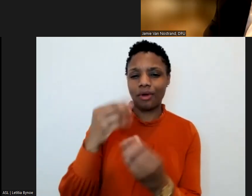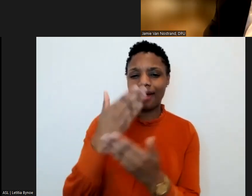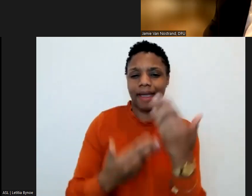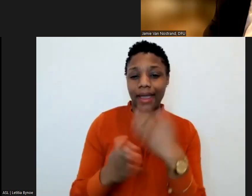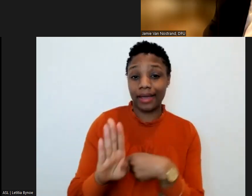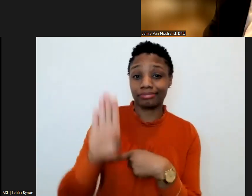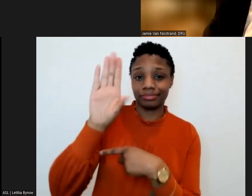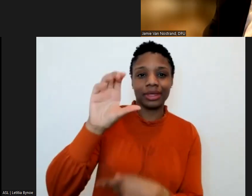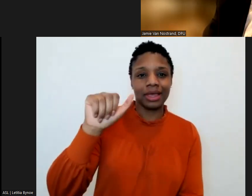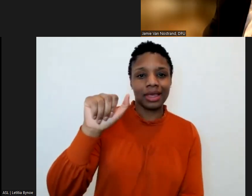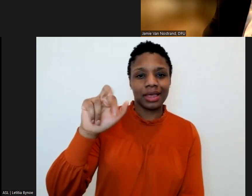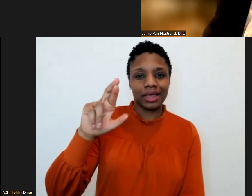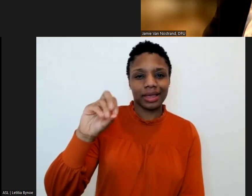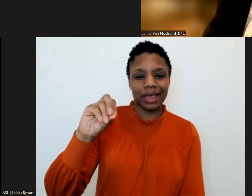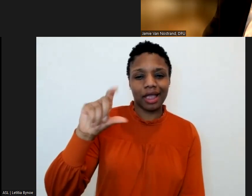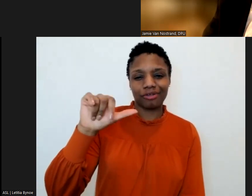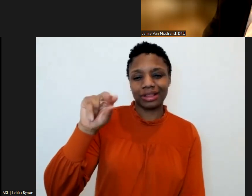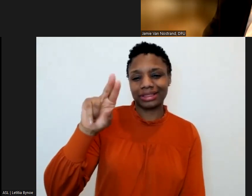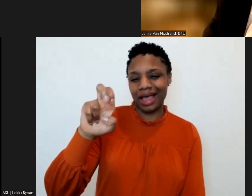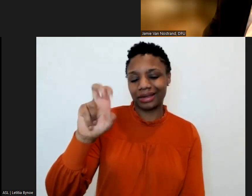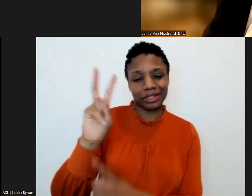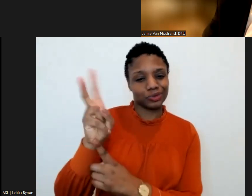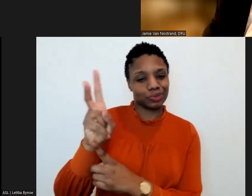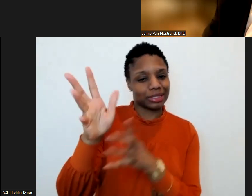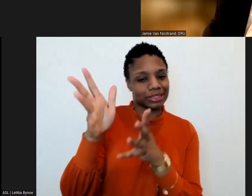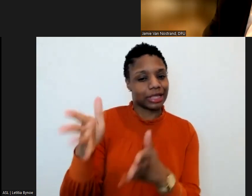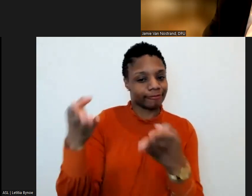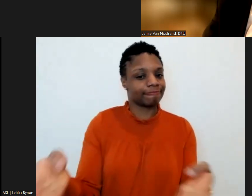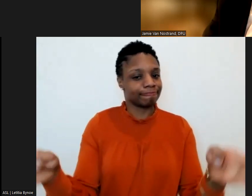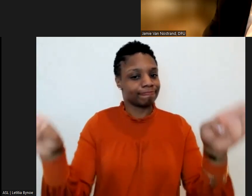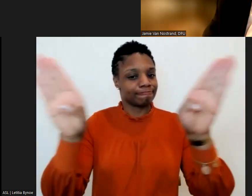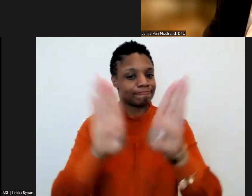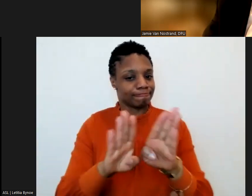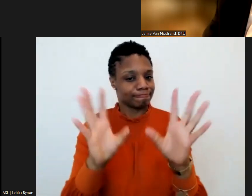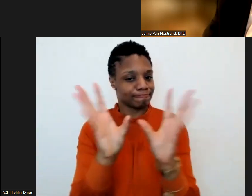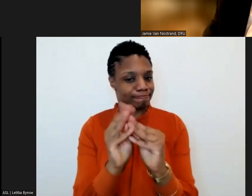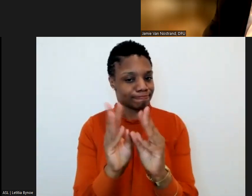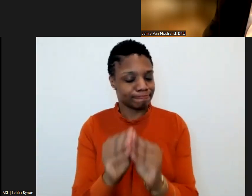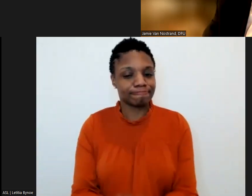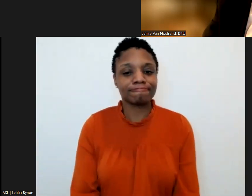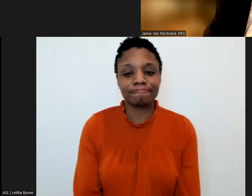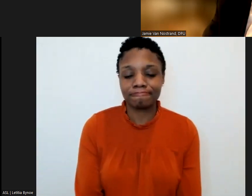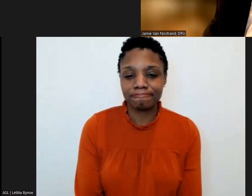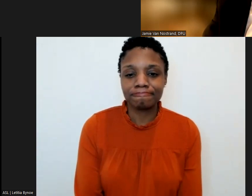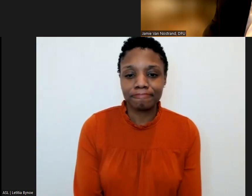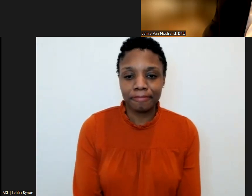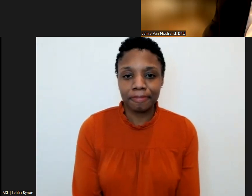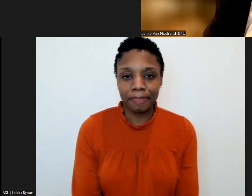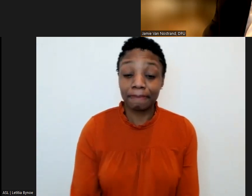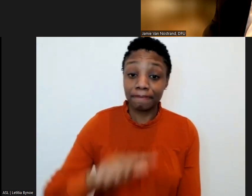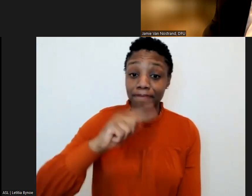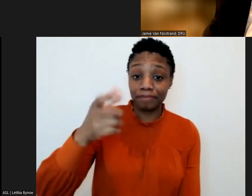then we have 2 more minutes until we close. So we'll take your question, Caroline, and then I think we're gonna move towards closing the